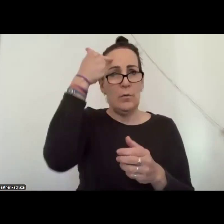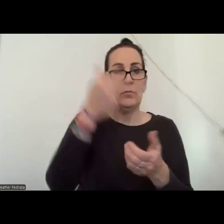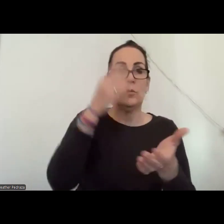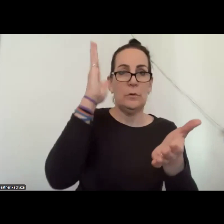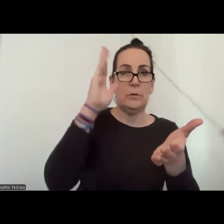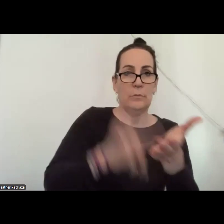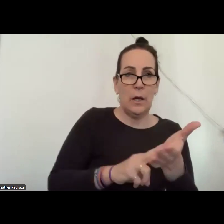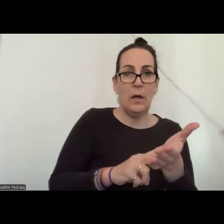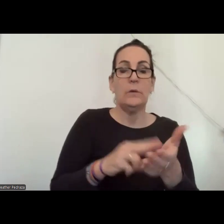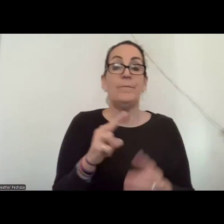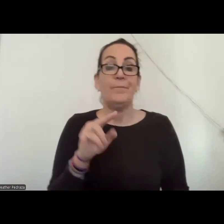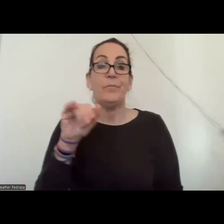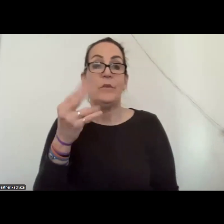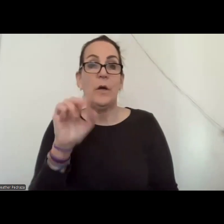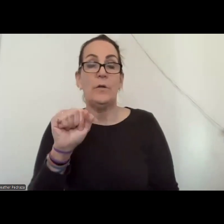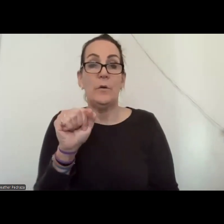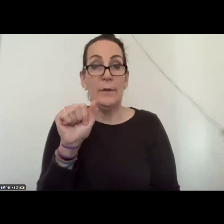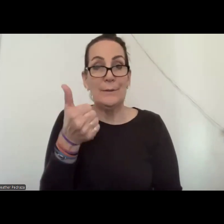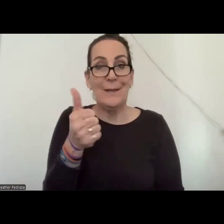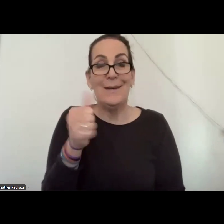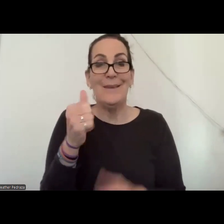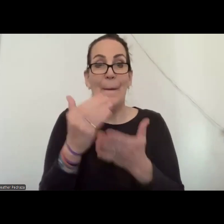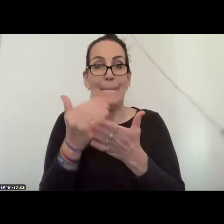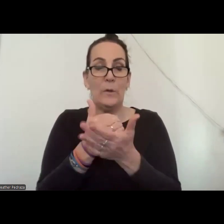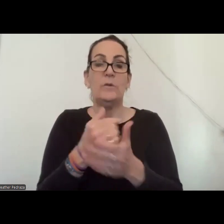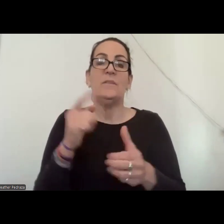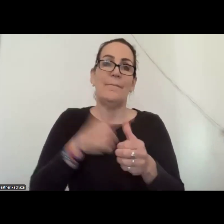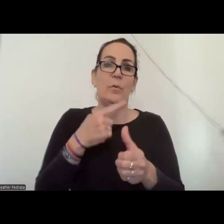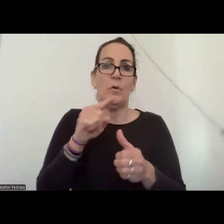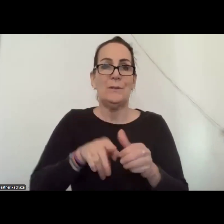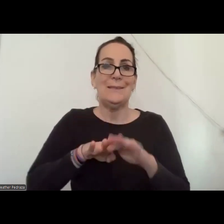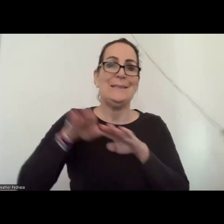the first step in a very long and winding road